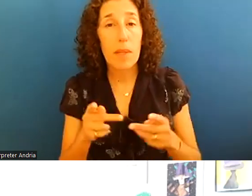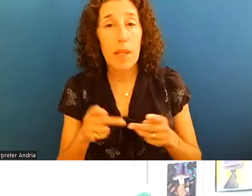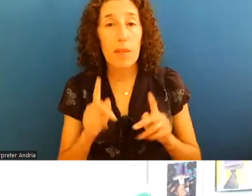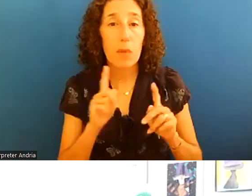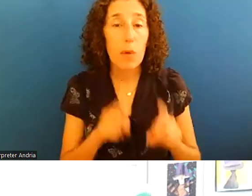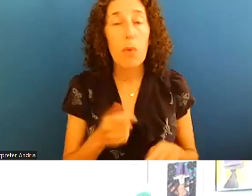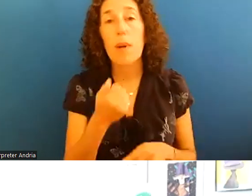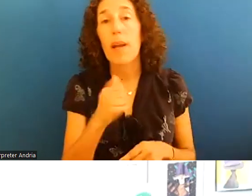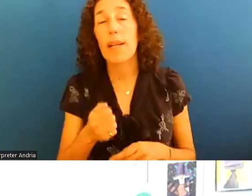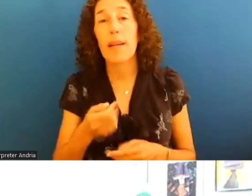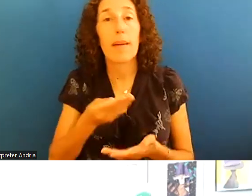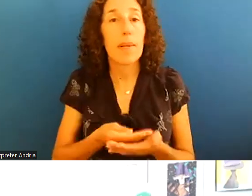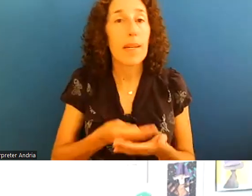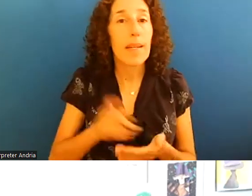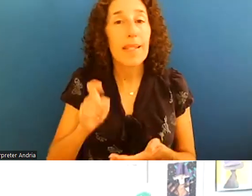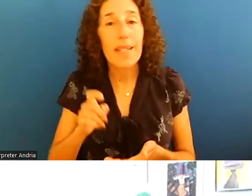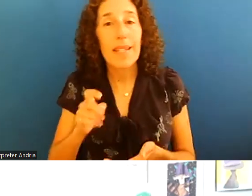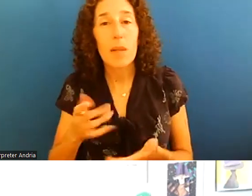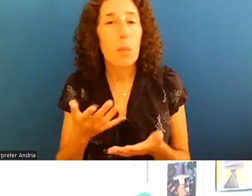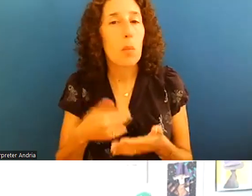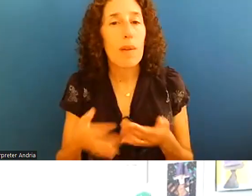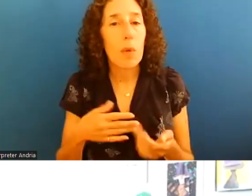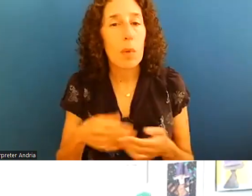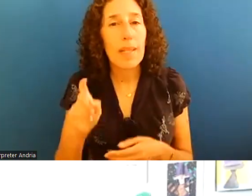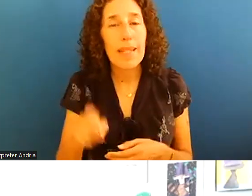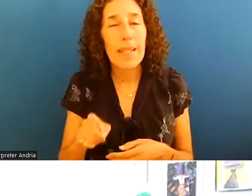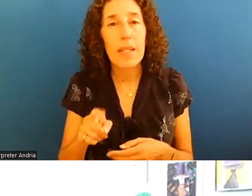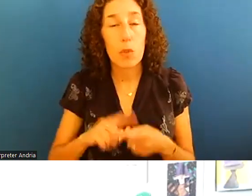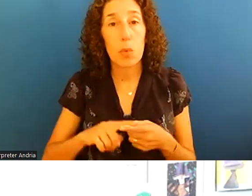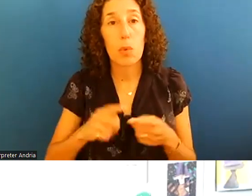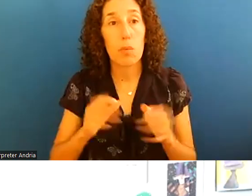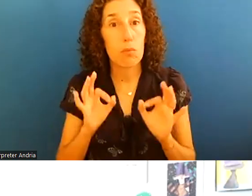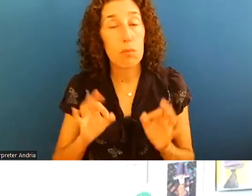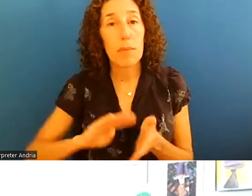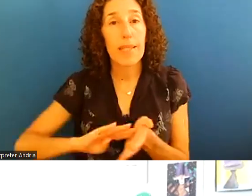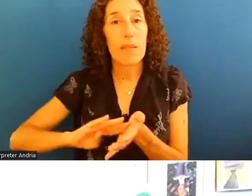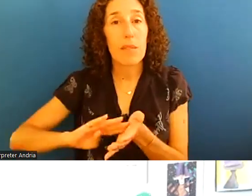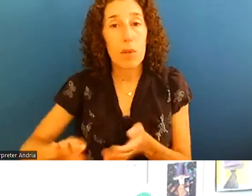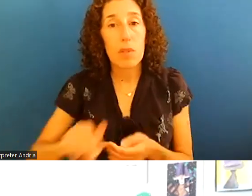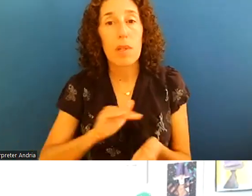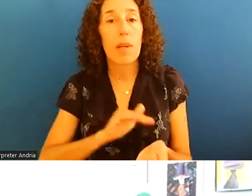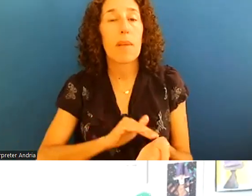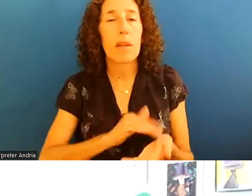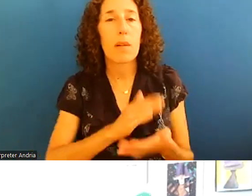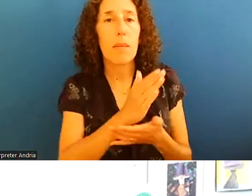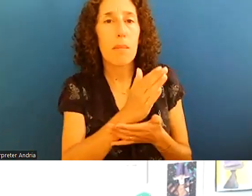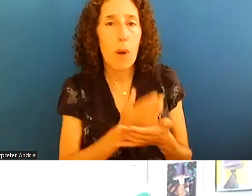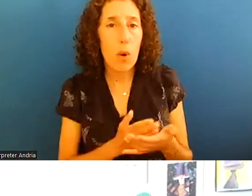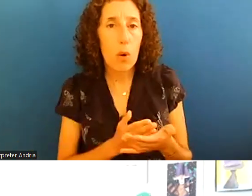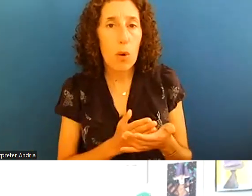come back in and loop in later for medications, their medical portion of the discharge, but the advocate's really kind of taking